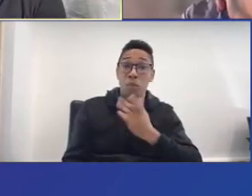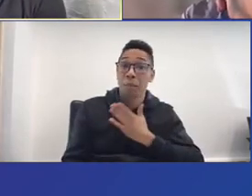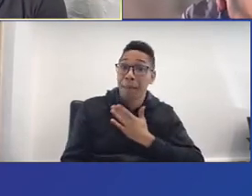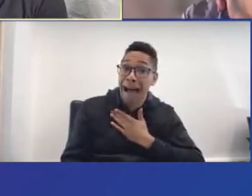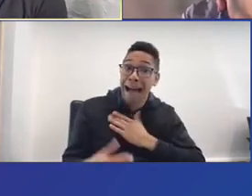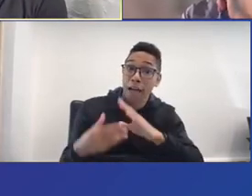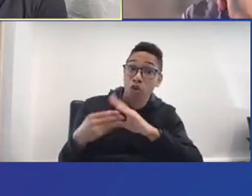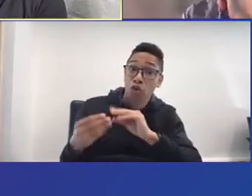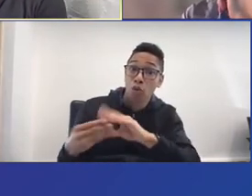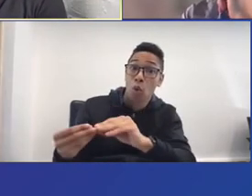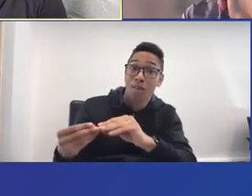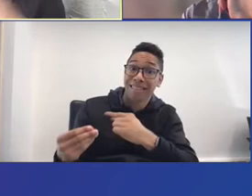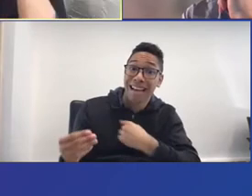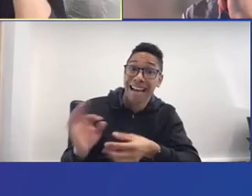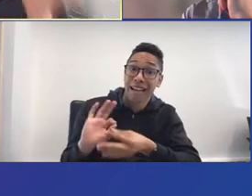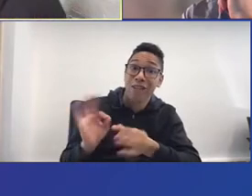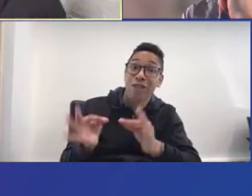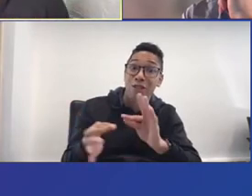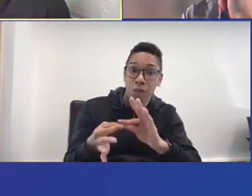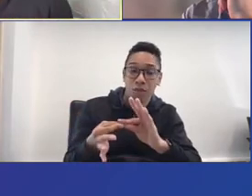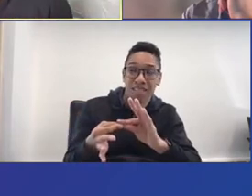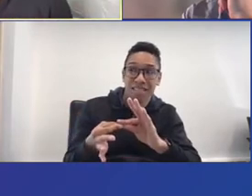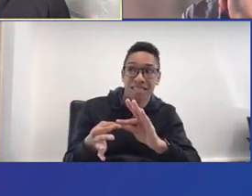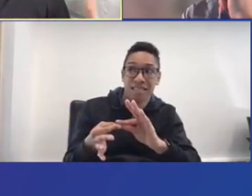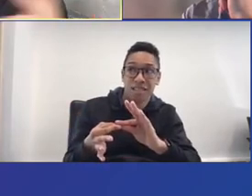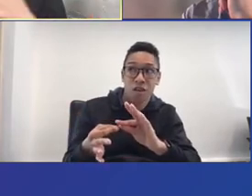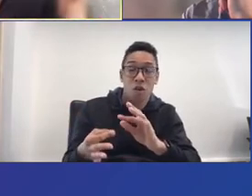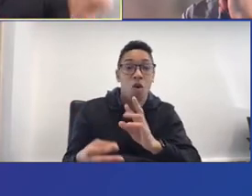and connect to